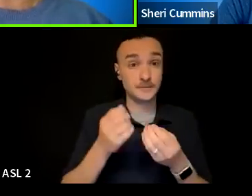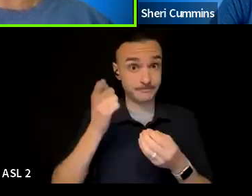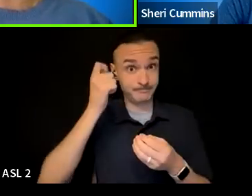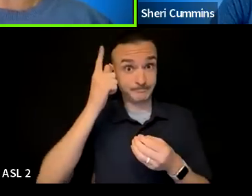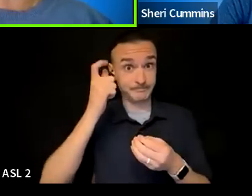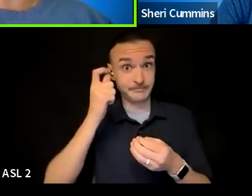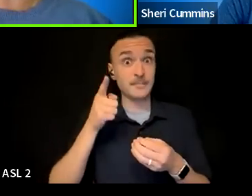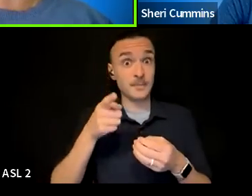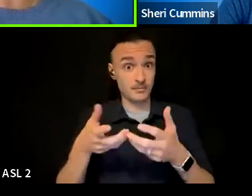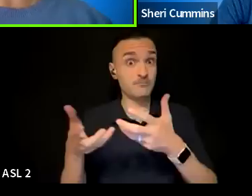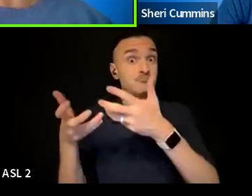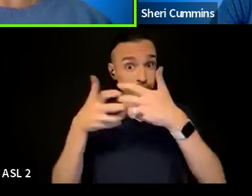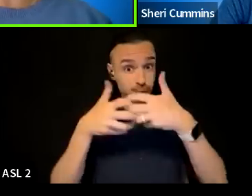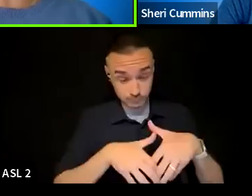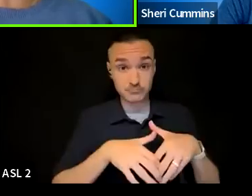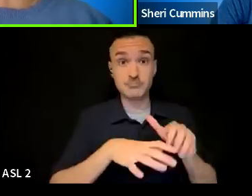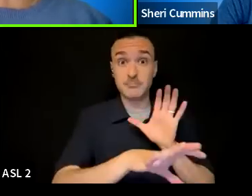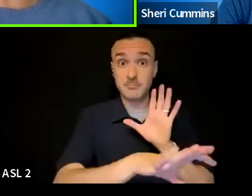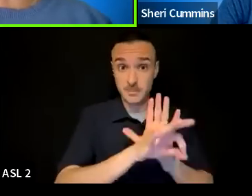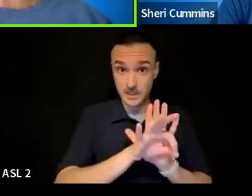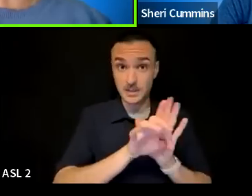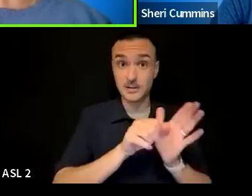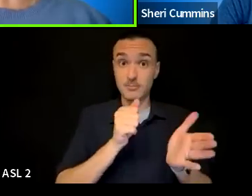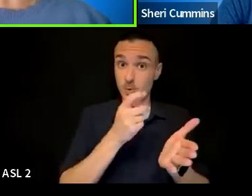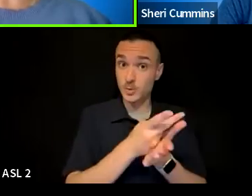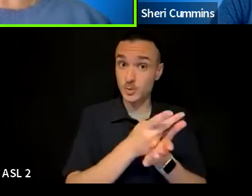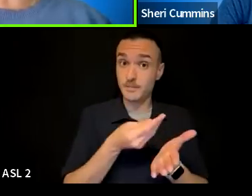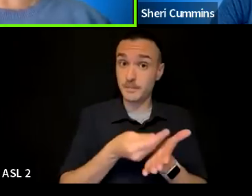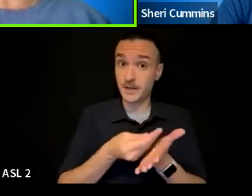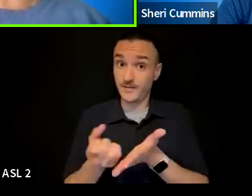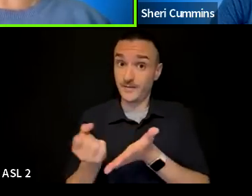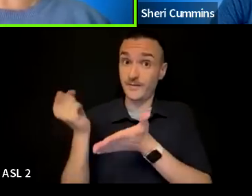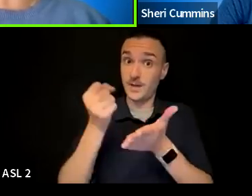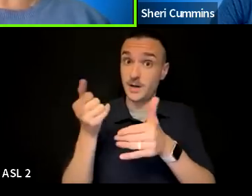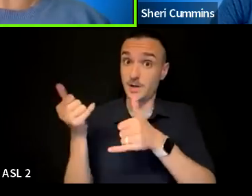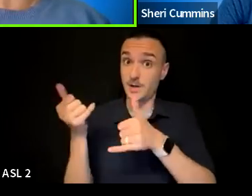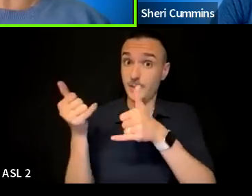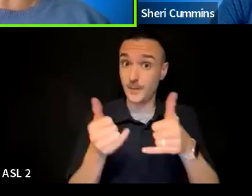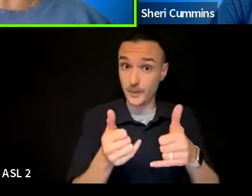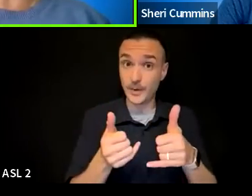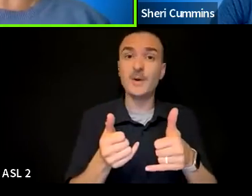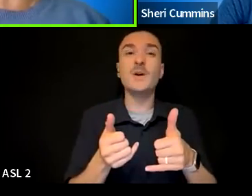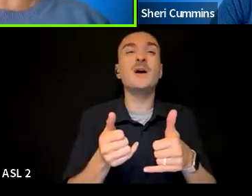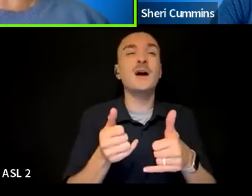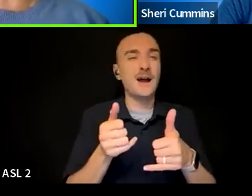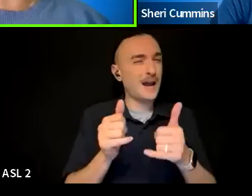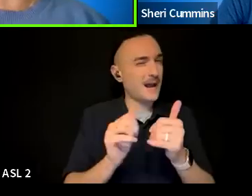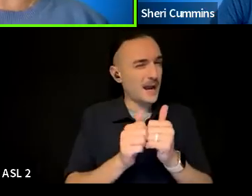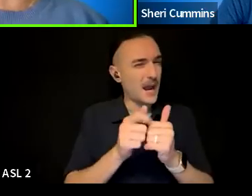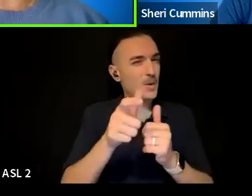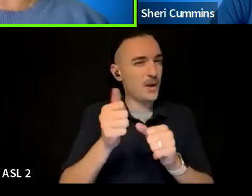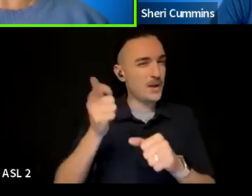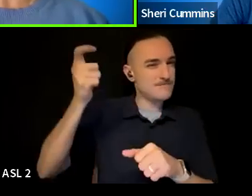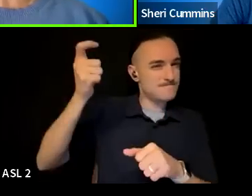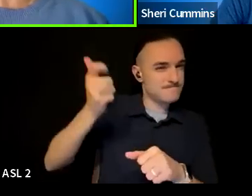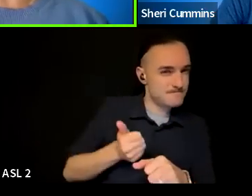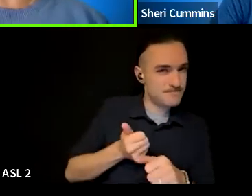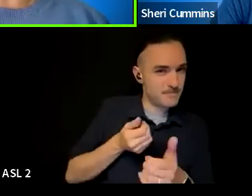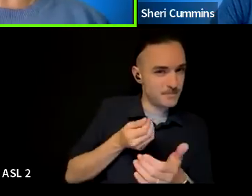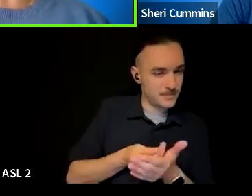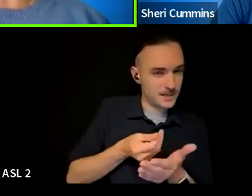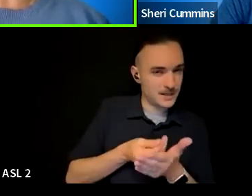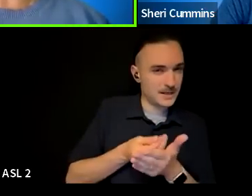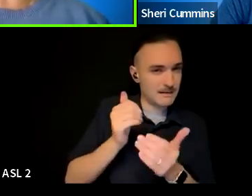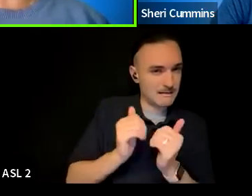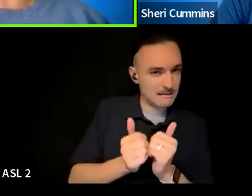being selected for funding and get an award, you will also need to be able to draw funds, and all of your registrations need to match. So